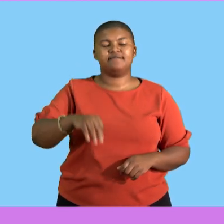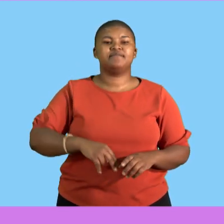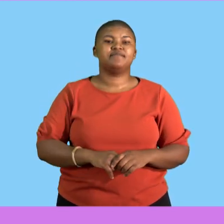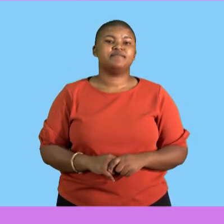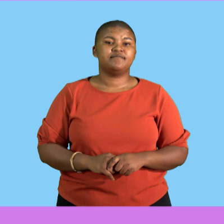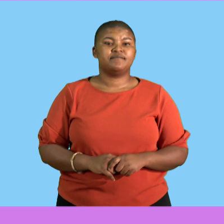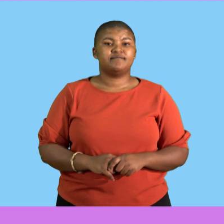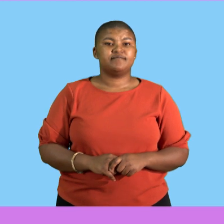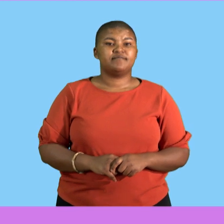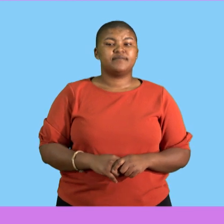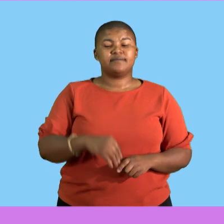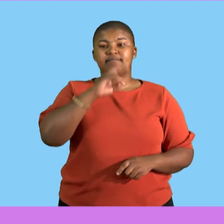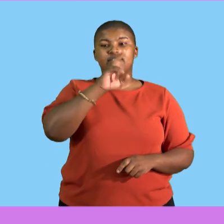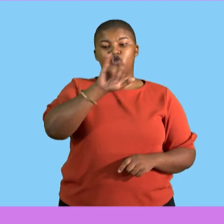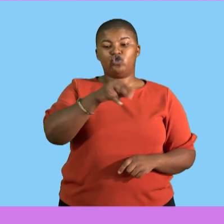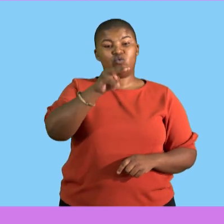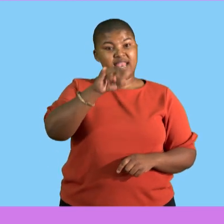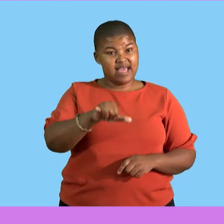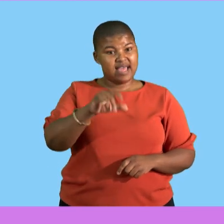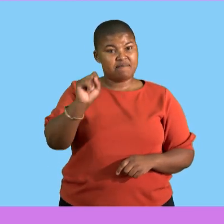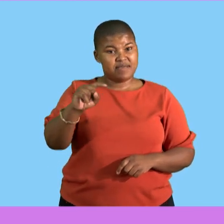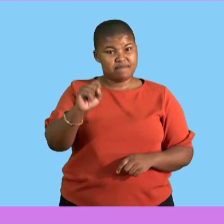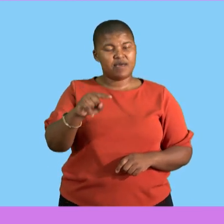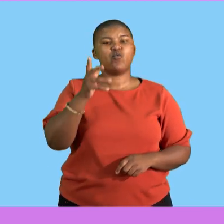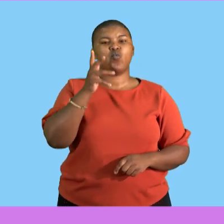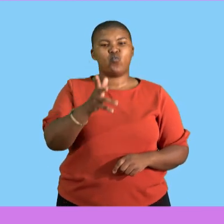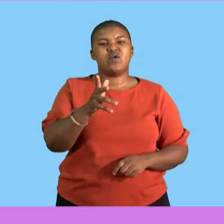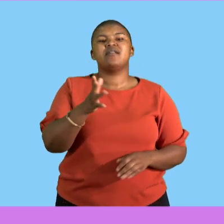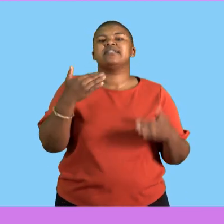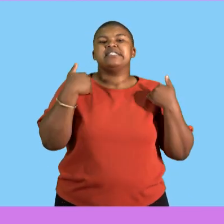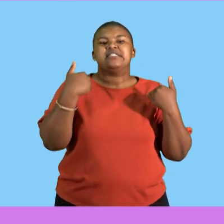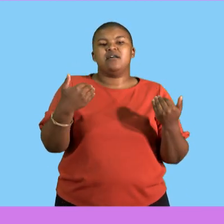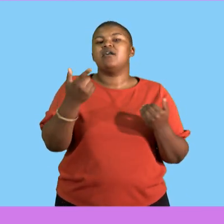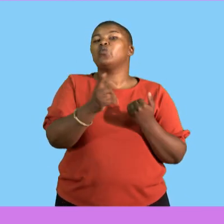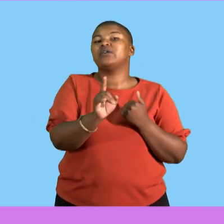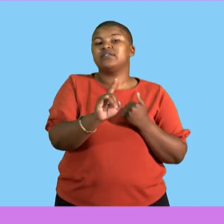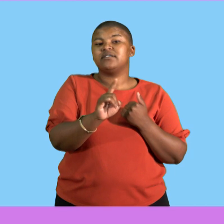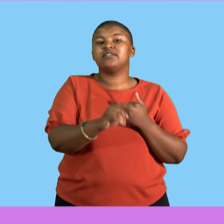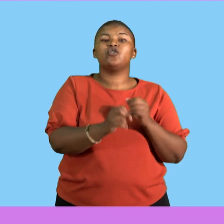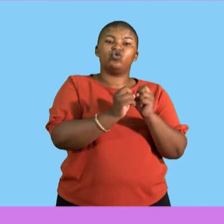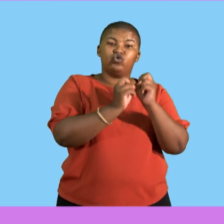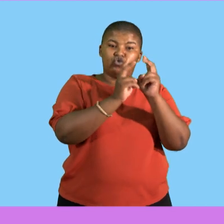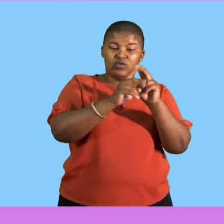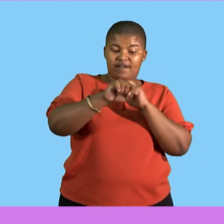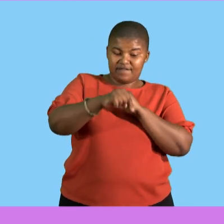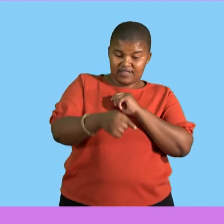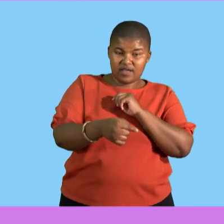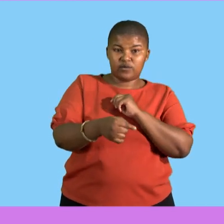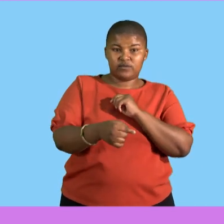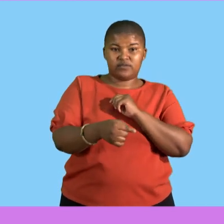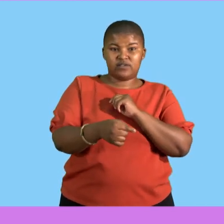73. So then in July, we're going to start with